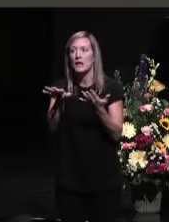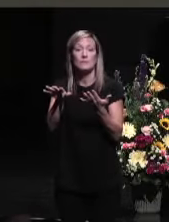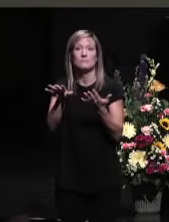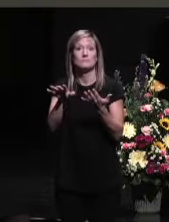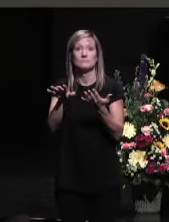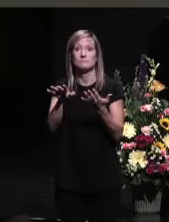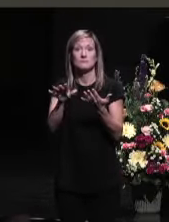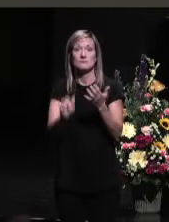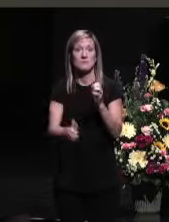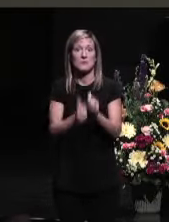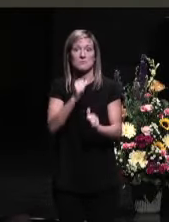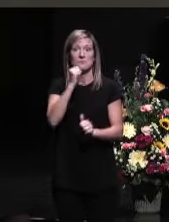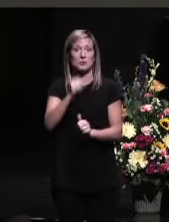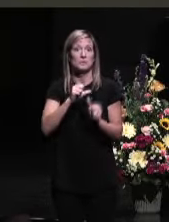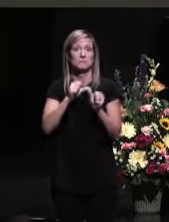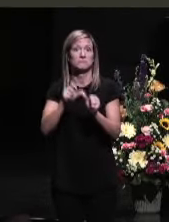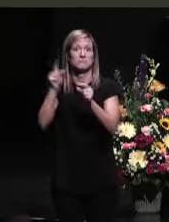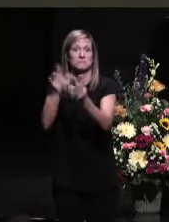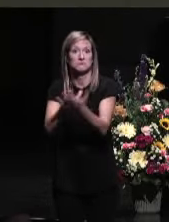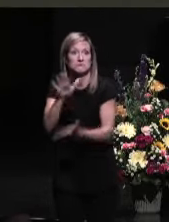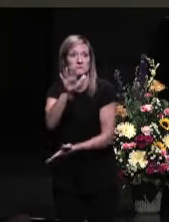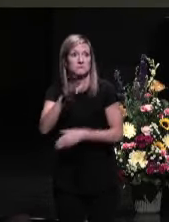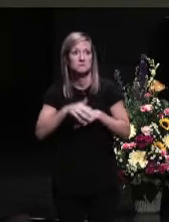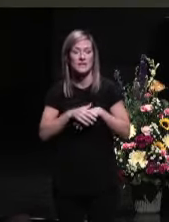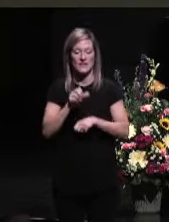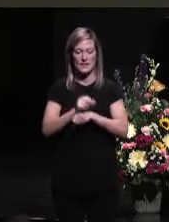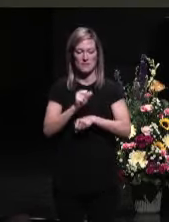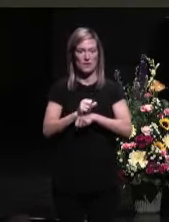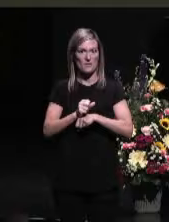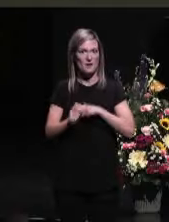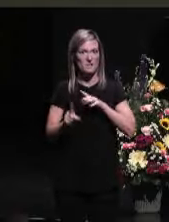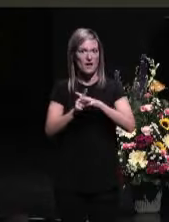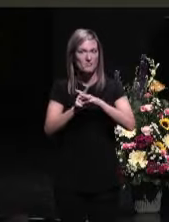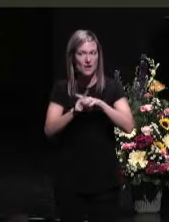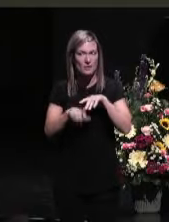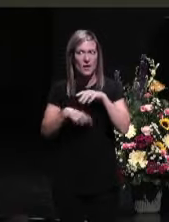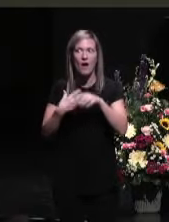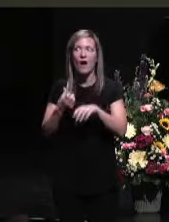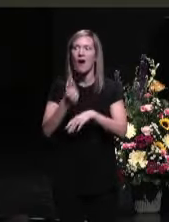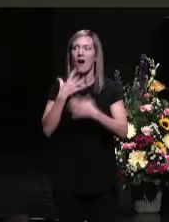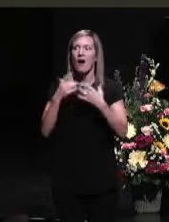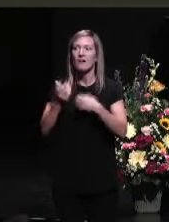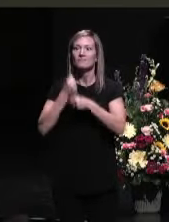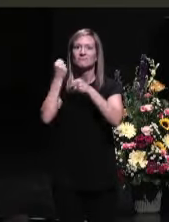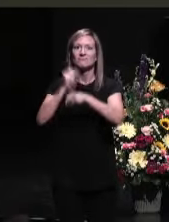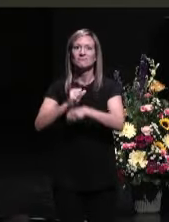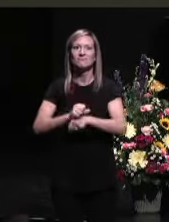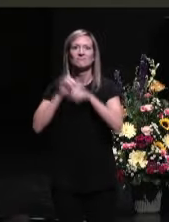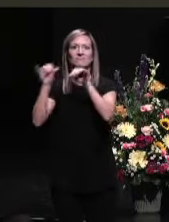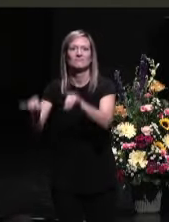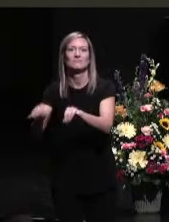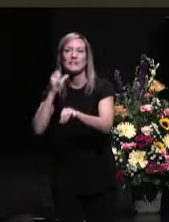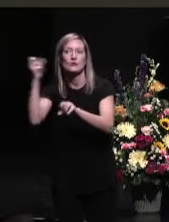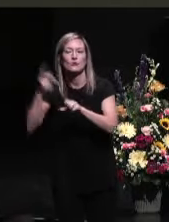Debt issues and employment opportunities, it's fascinating what happens. But with intervention, look at the gold column. Across all